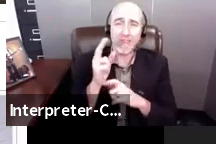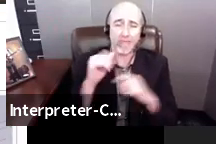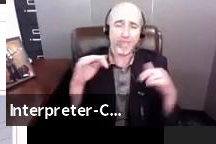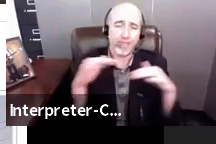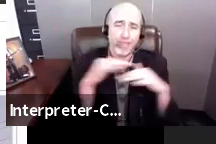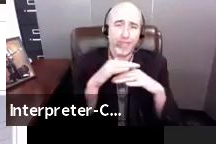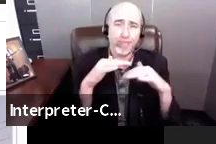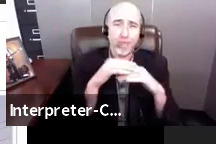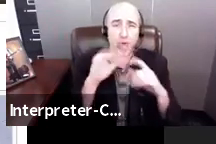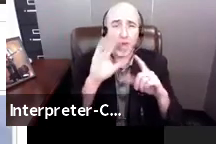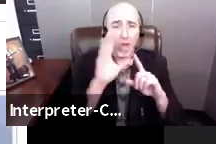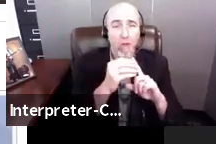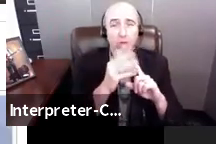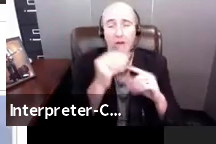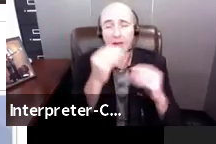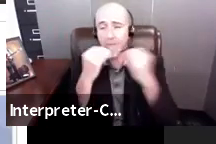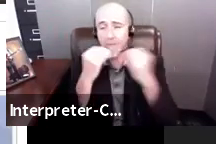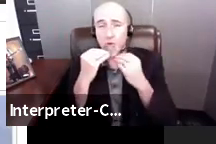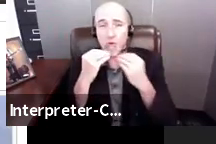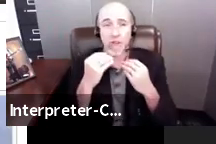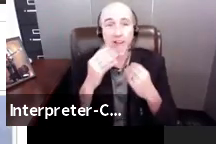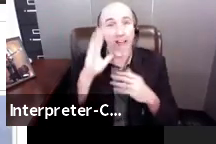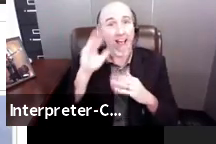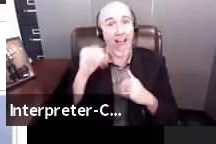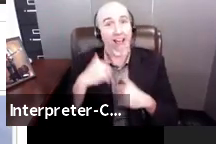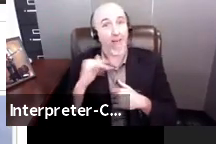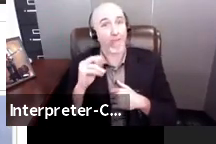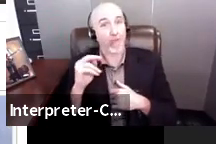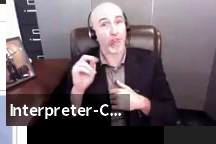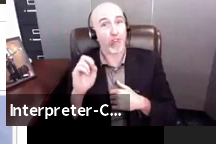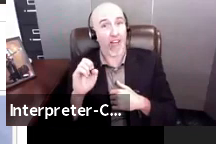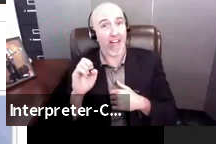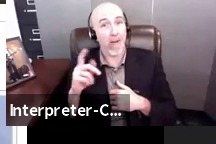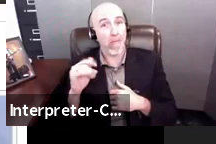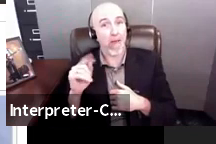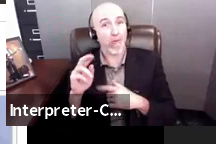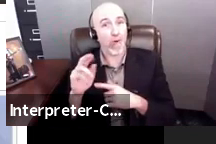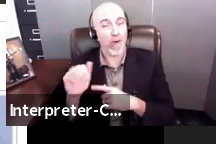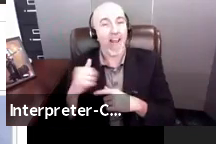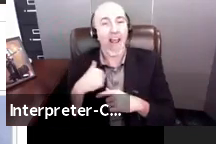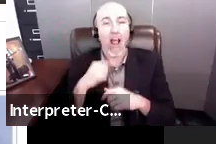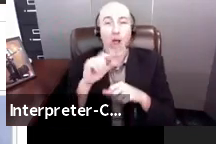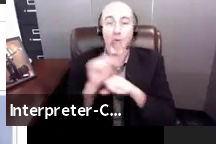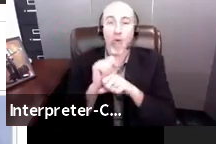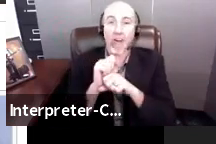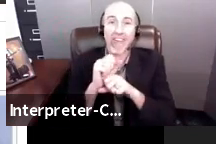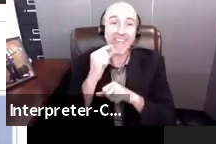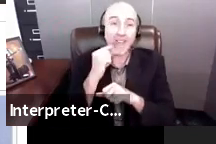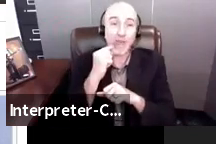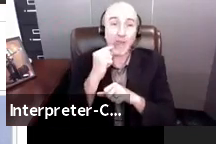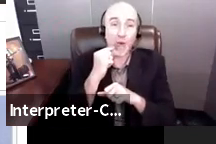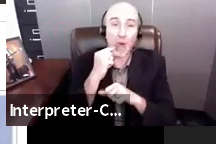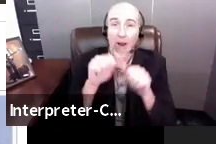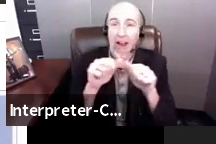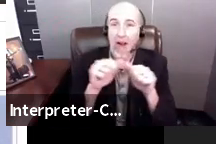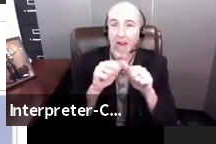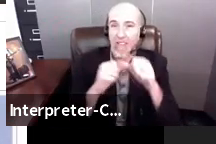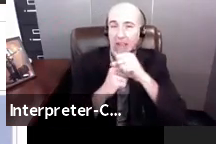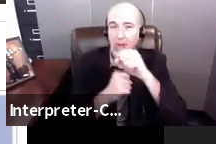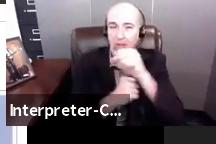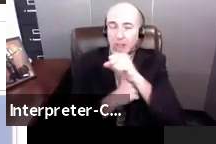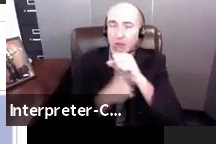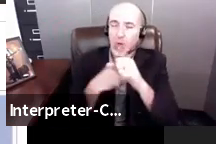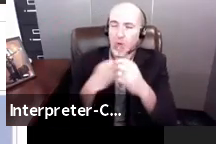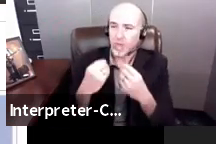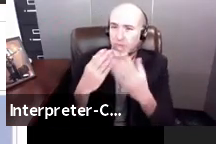modern attractions. Hi, I'm Jane Passione. I work at the San Antonio Air Foundation, which helps donors provide financial support